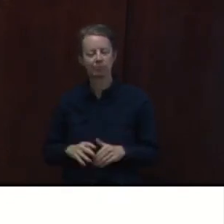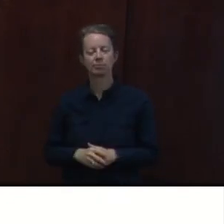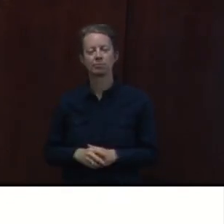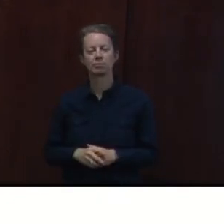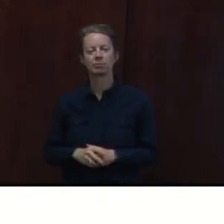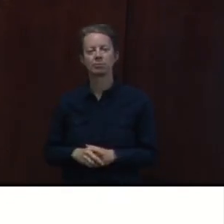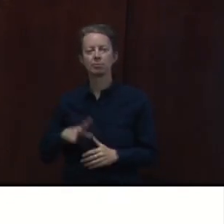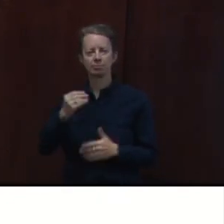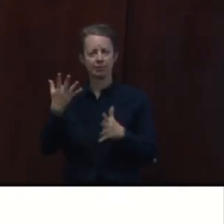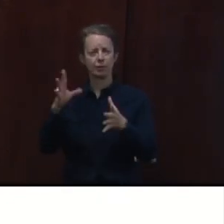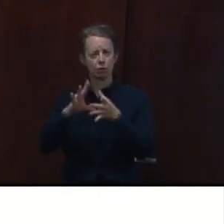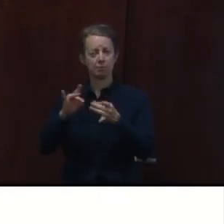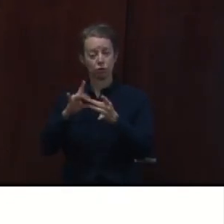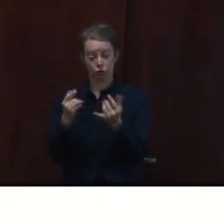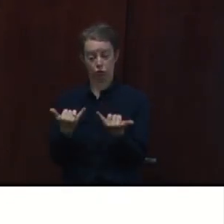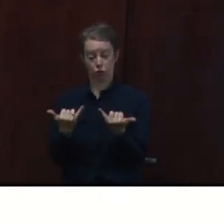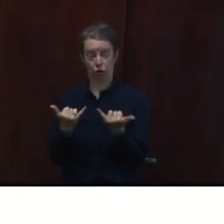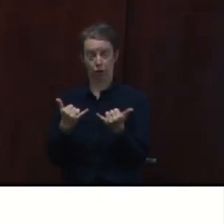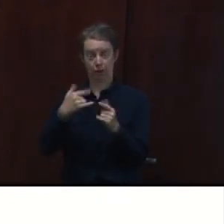mentioned earlier, our current rate is about